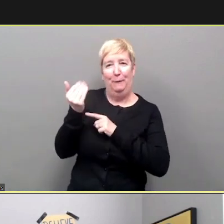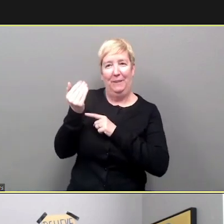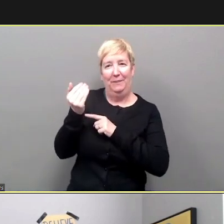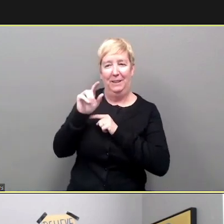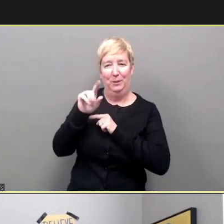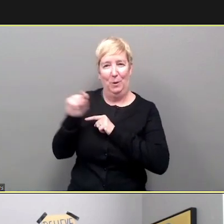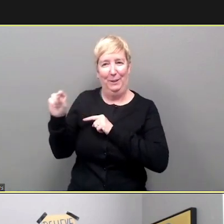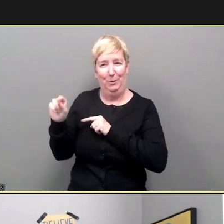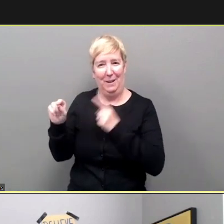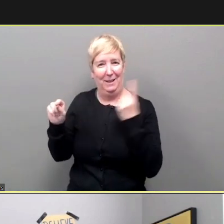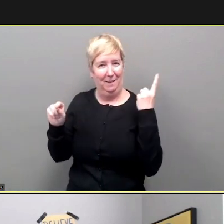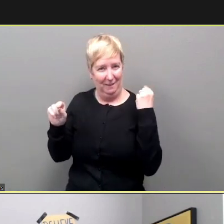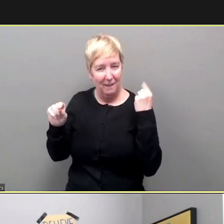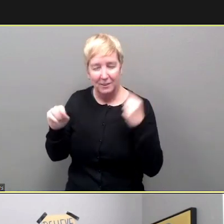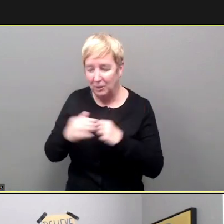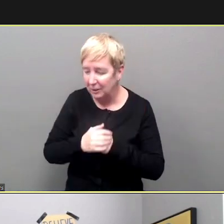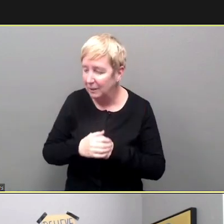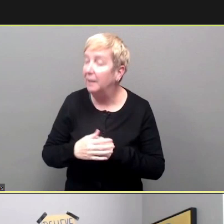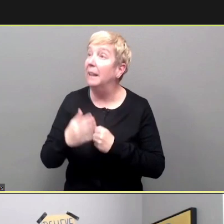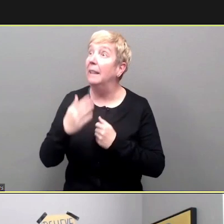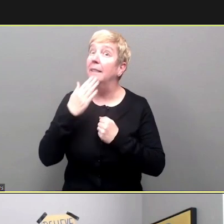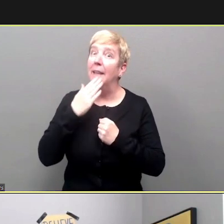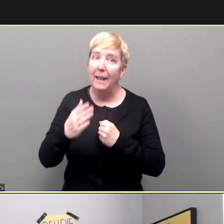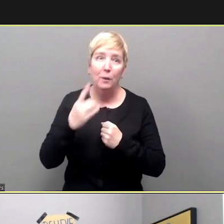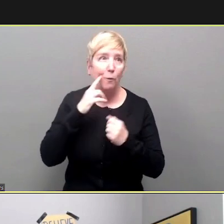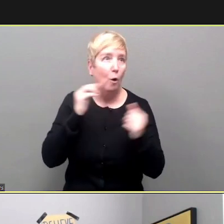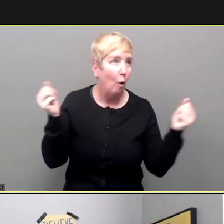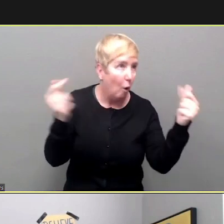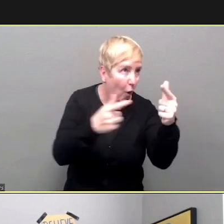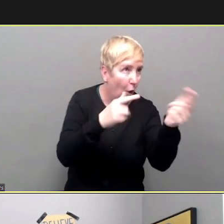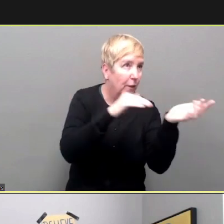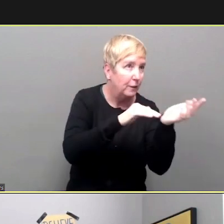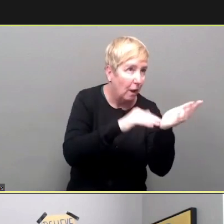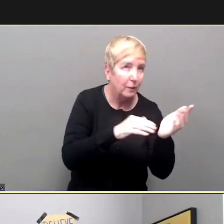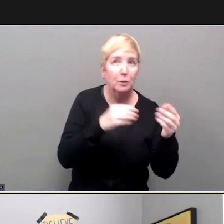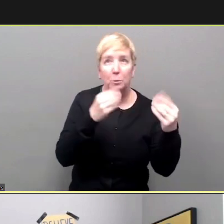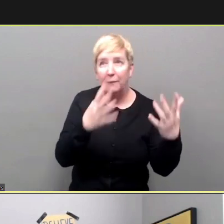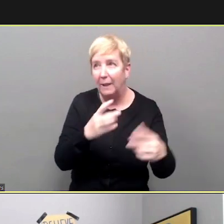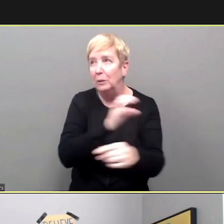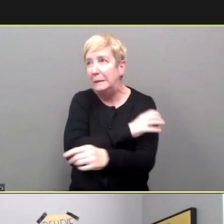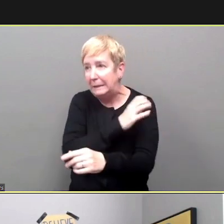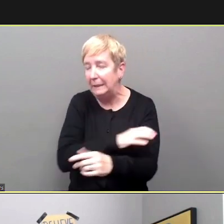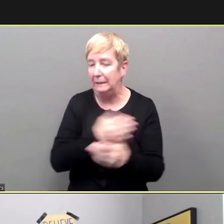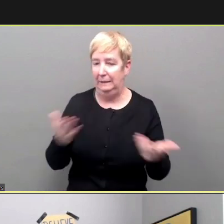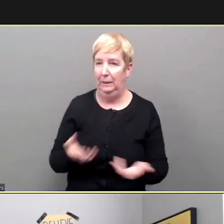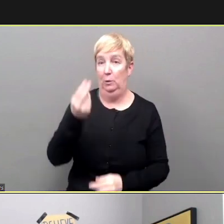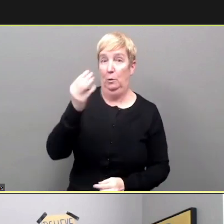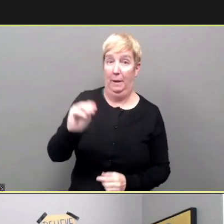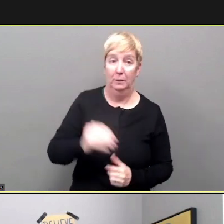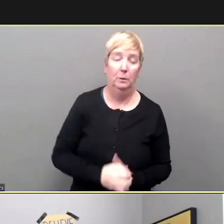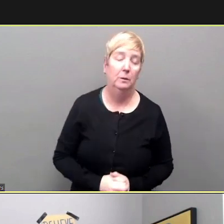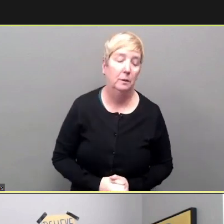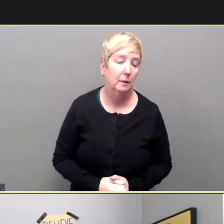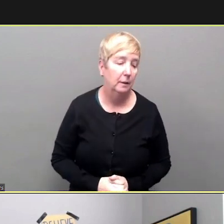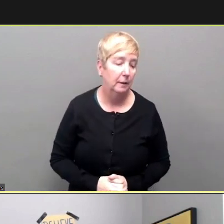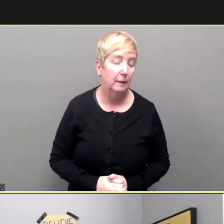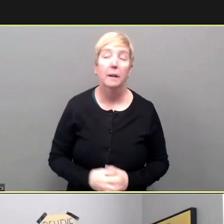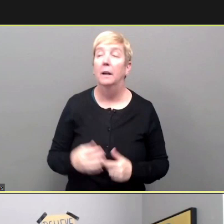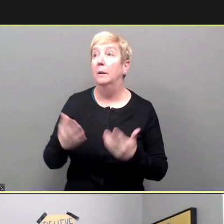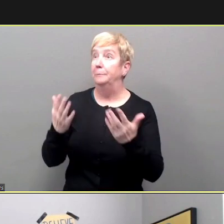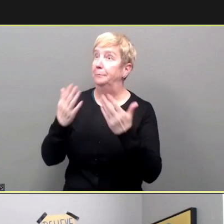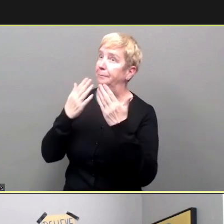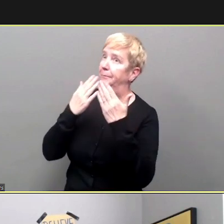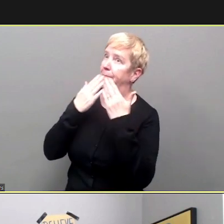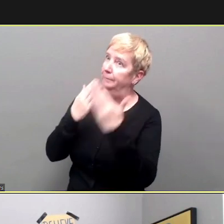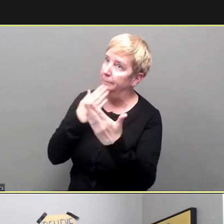2020. And really, thank you to all the providers in the states. And we just want to say special appreciation for all those